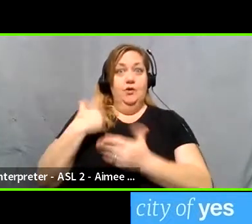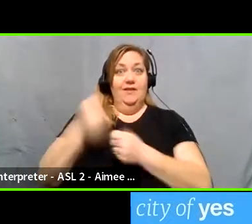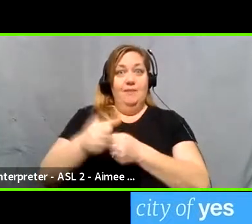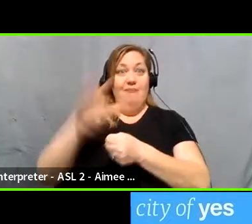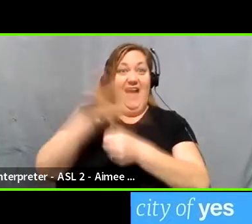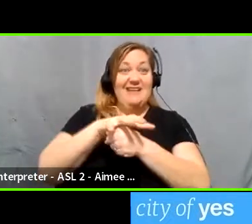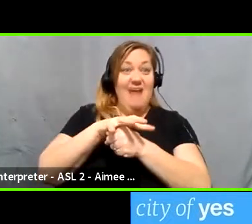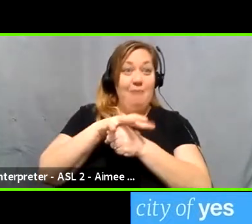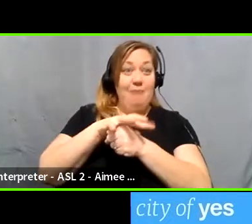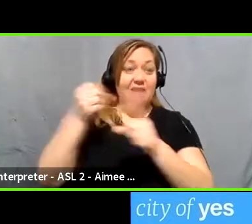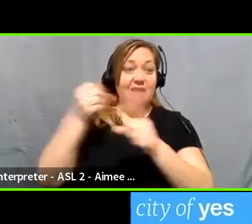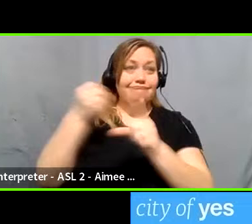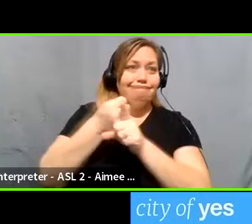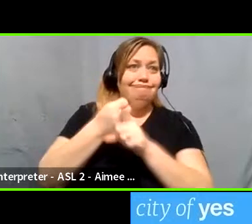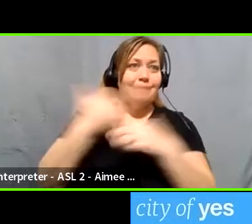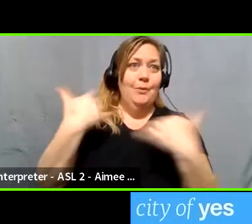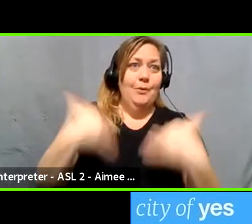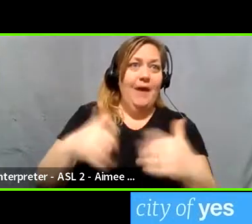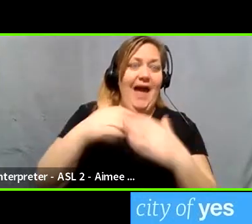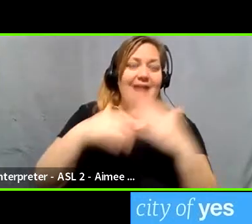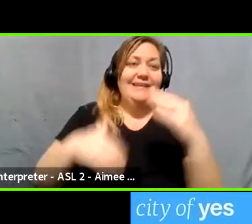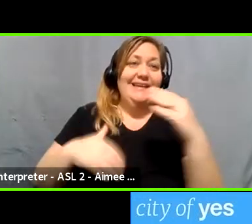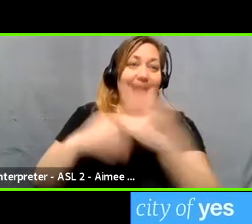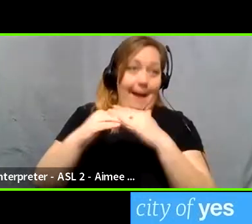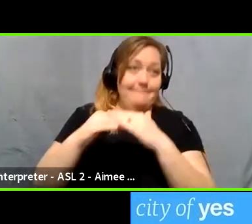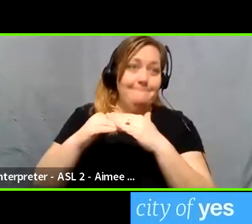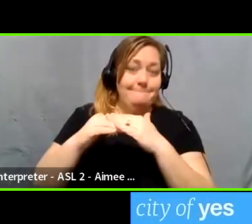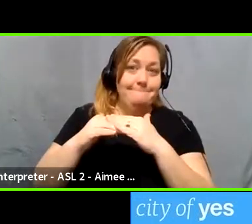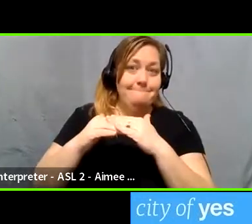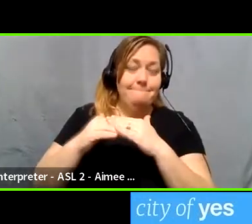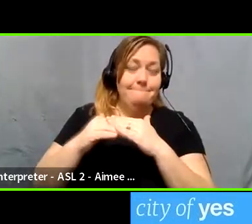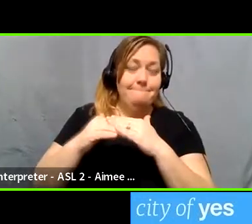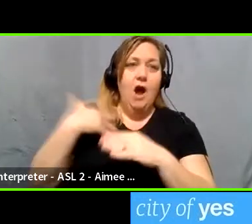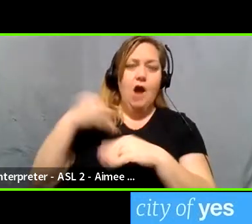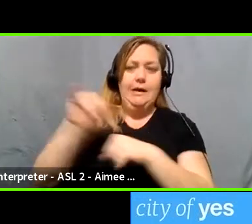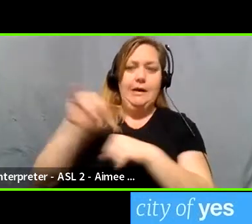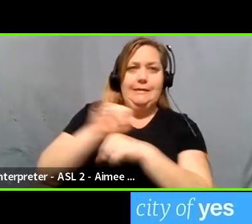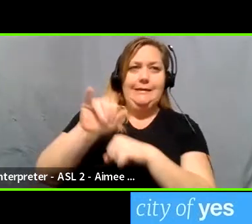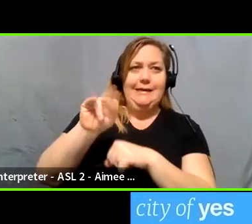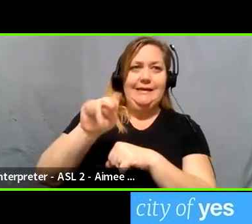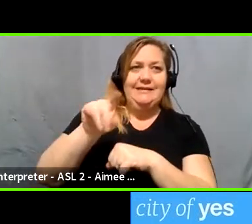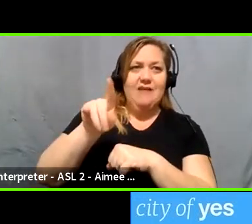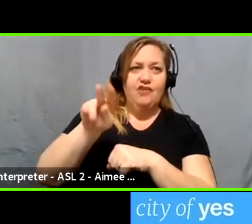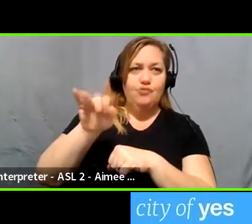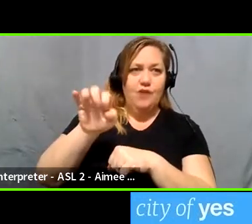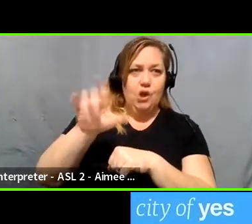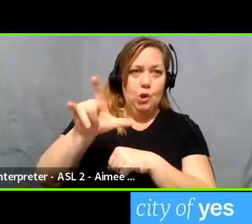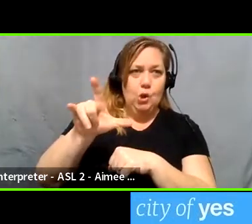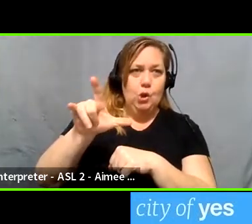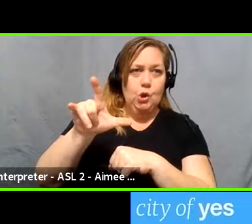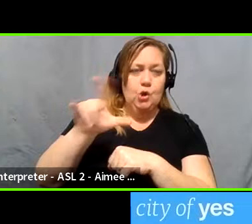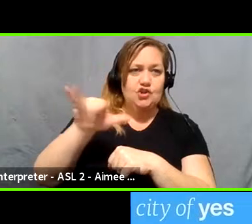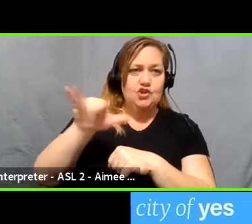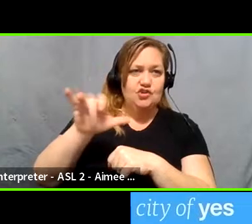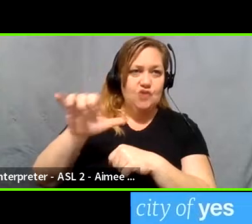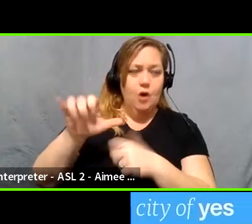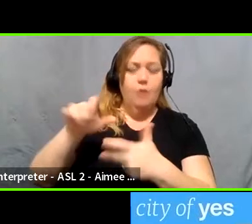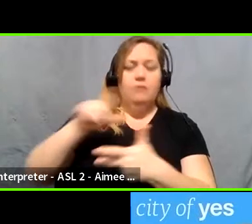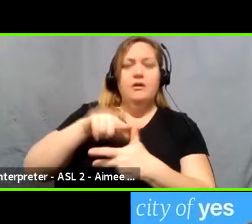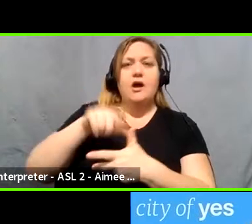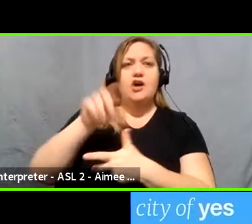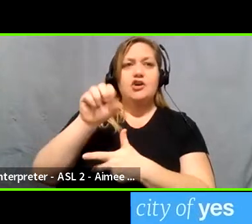has, uh, attacked our industrial zones in Tribeca and Soho and the seaports